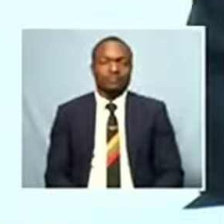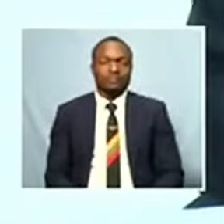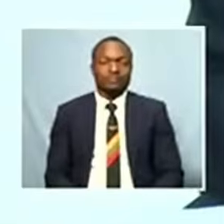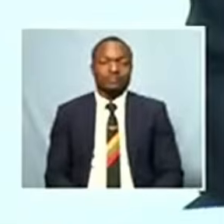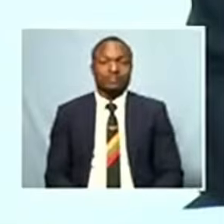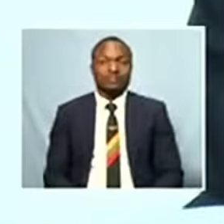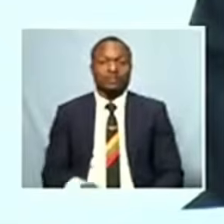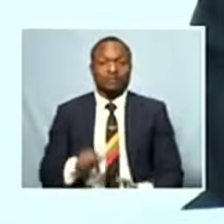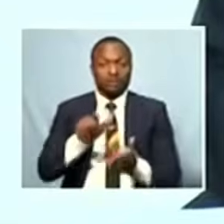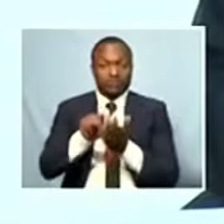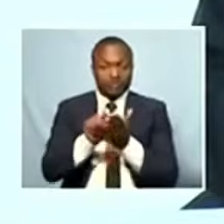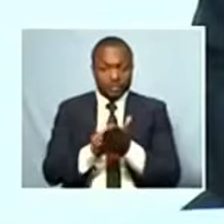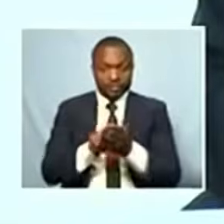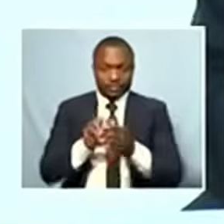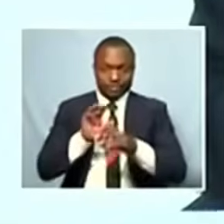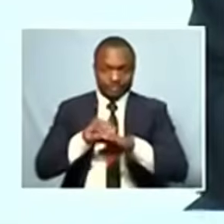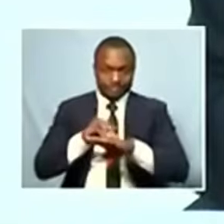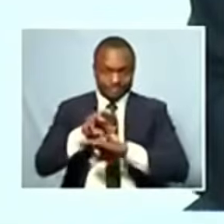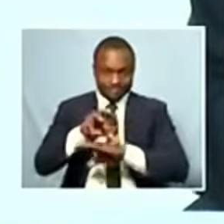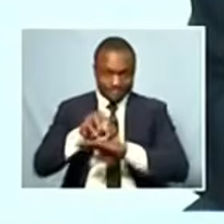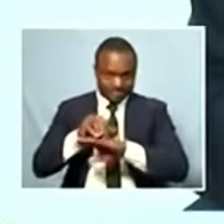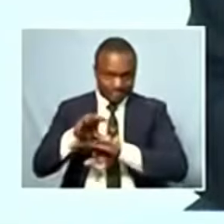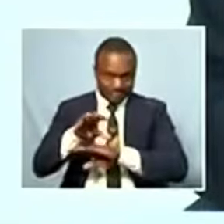On the legal opinion,